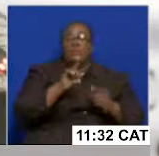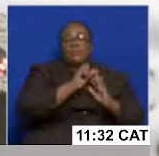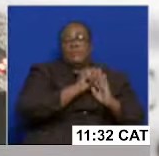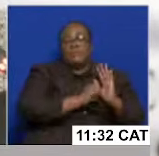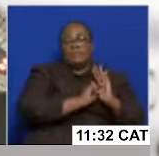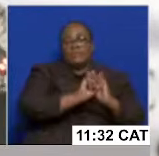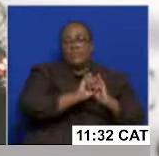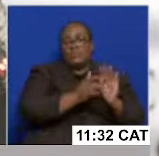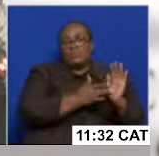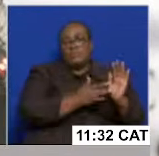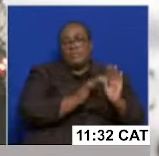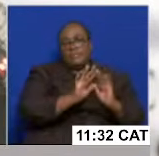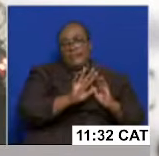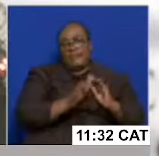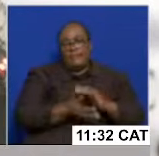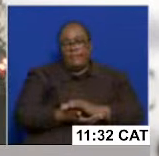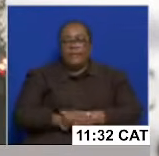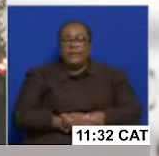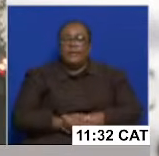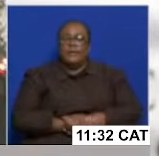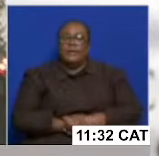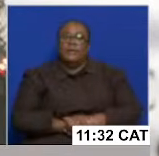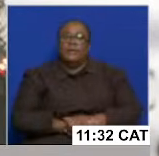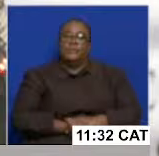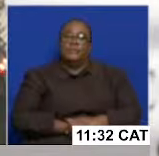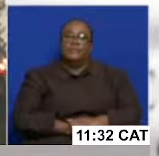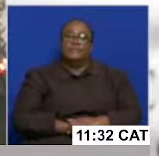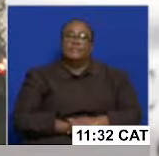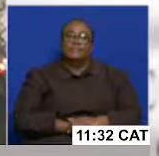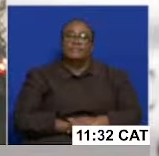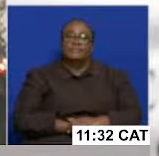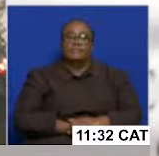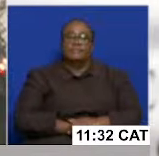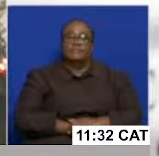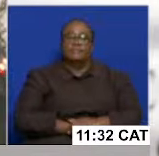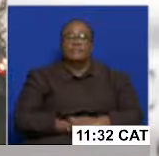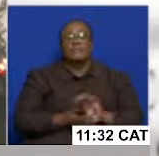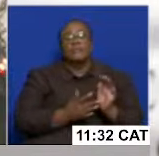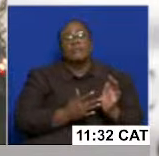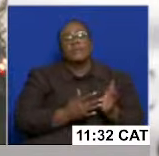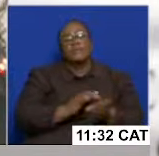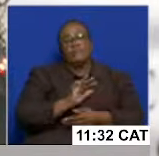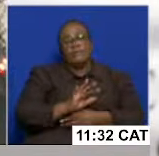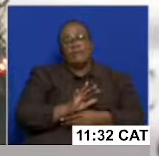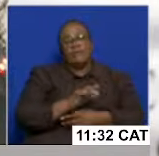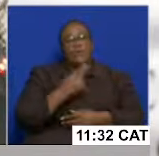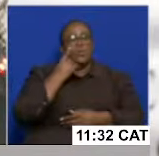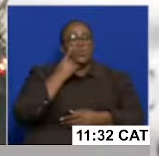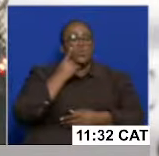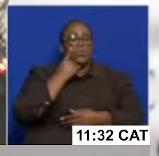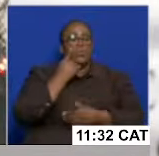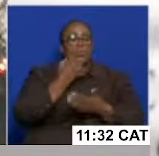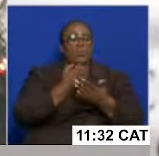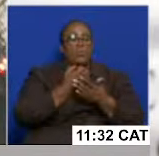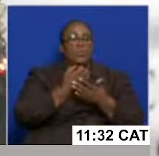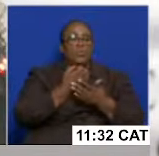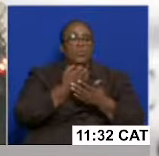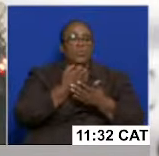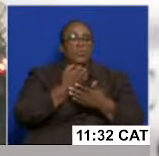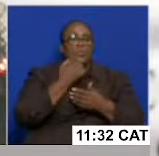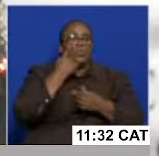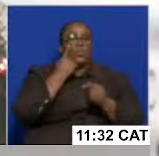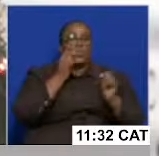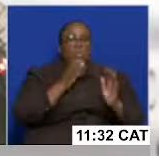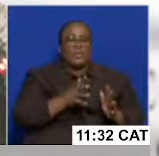Okay, I'm here. Page 5 of your witness statement. We had just finished off with paragraph 14, so